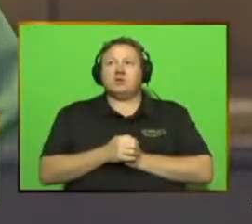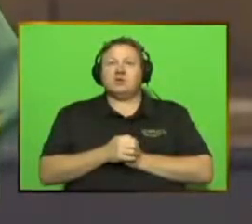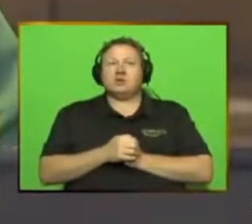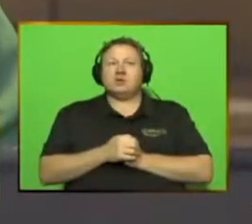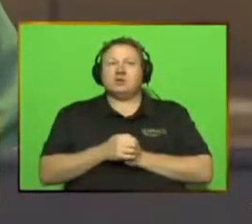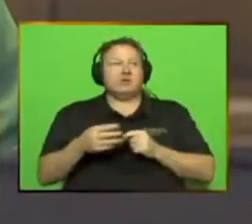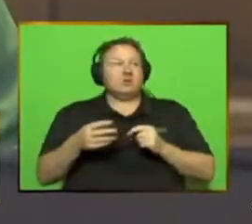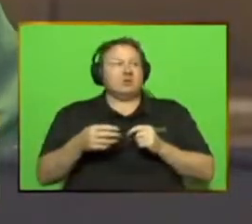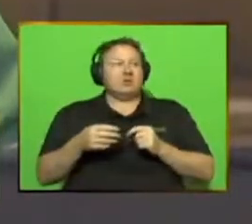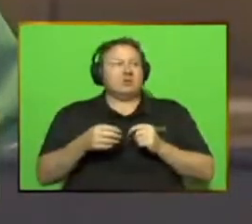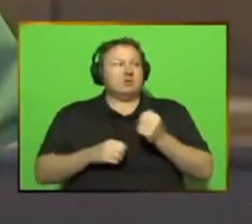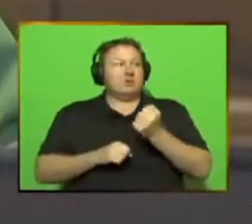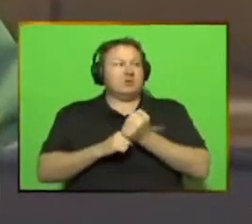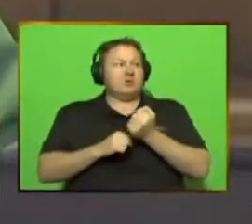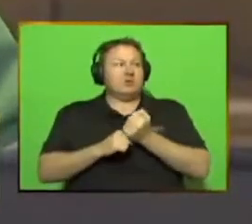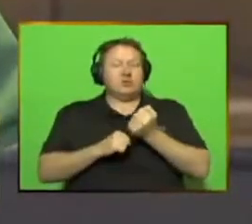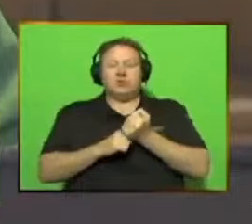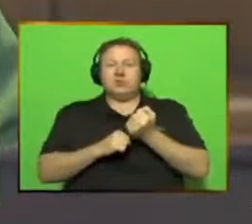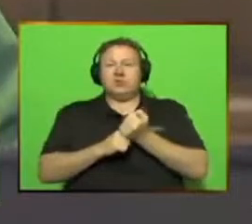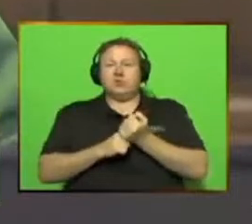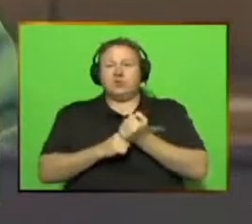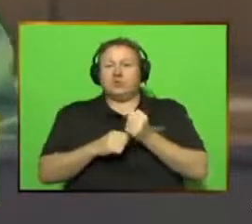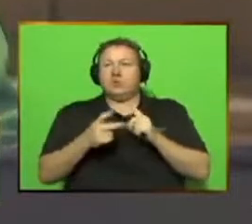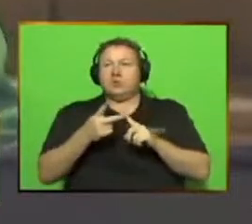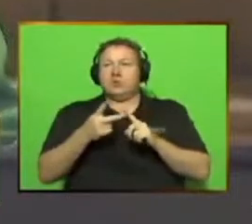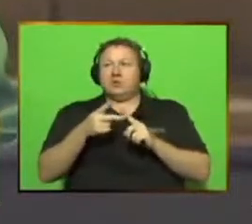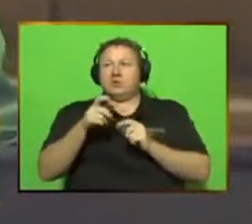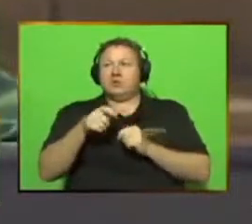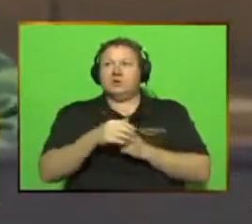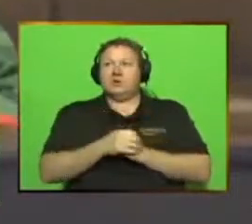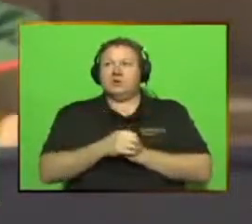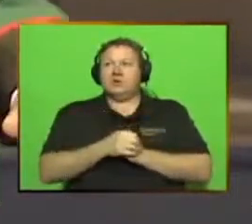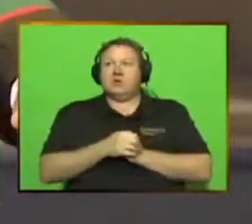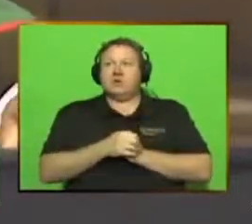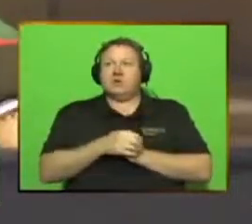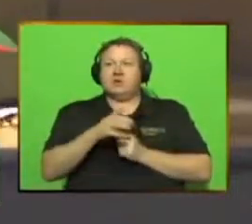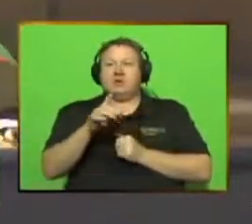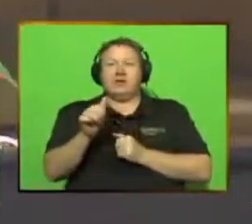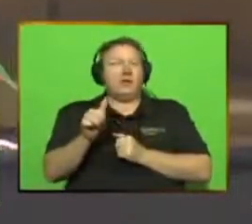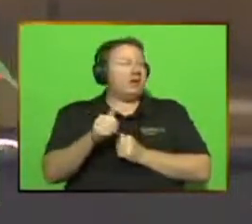Is there a seconder? Somebody must just raise the hand. DA.